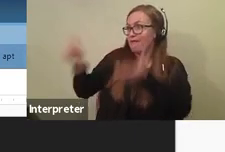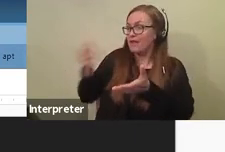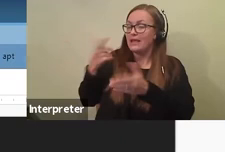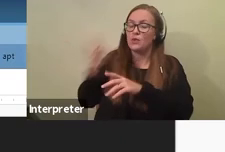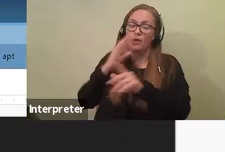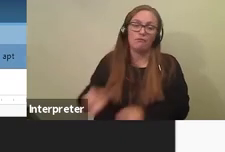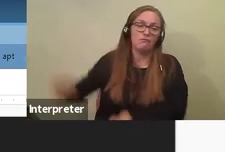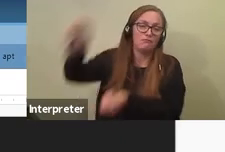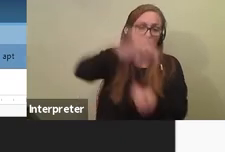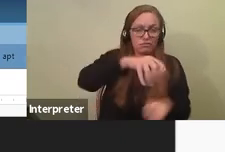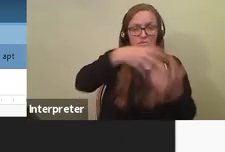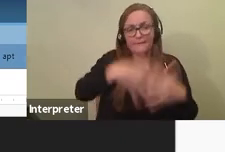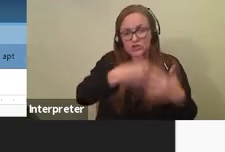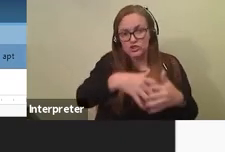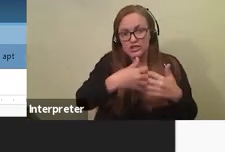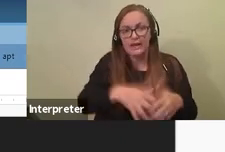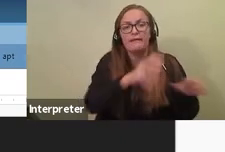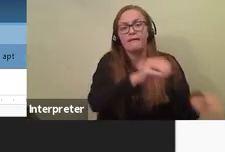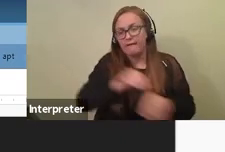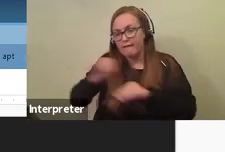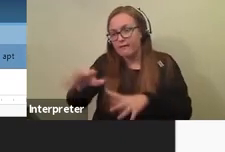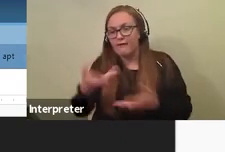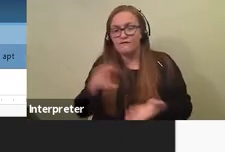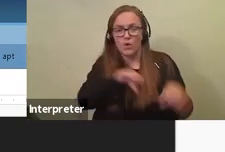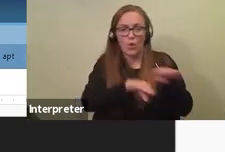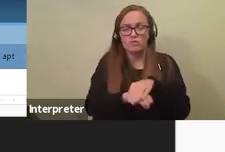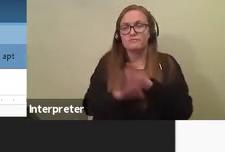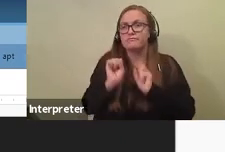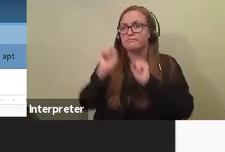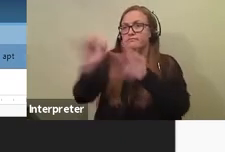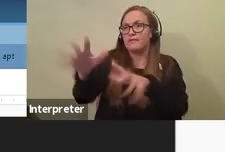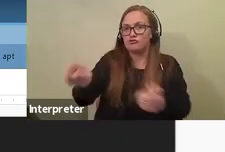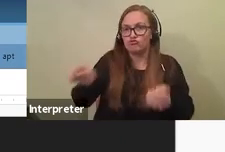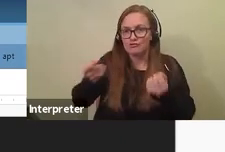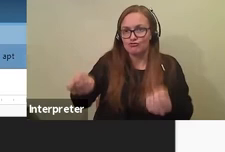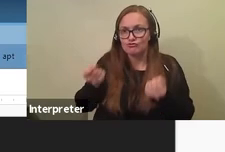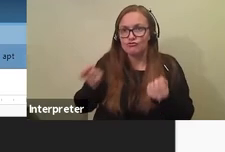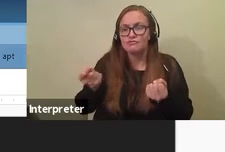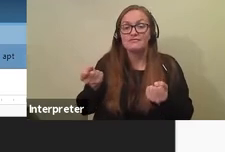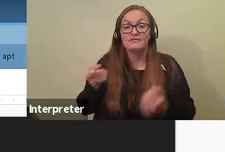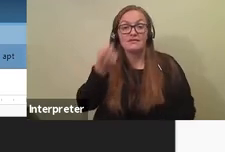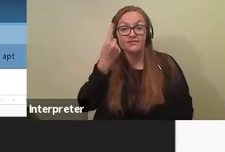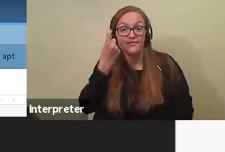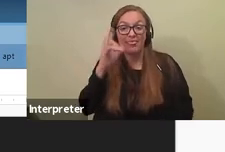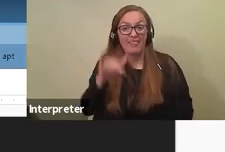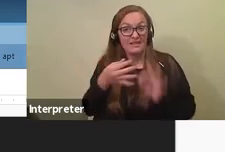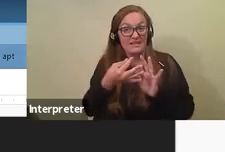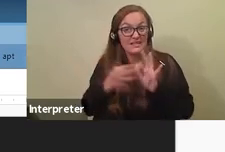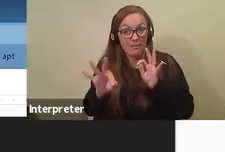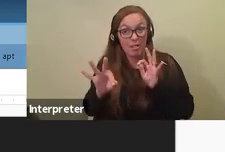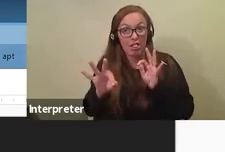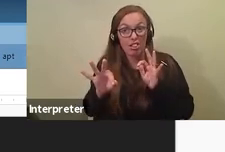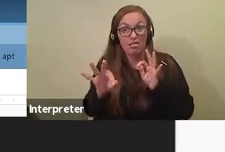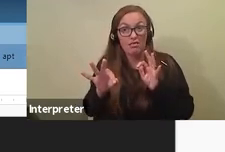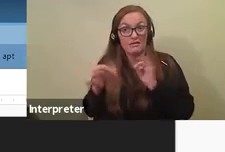then after that, take the laundry, fold it up, and put it in your dresser. And the ironic thing is this seemingly simple problem is something